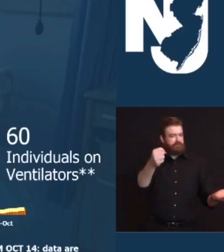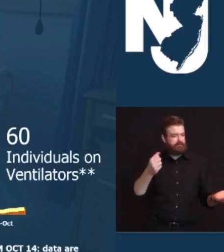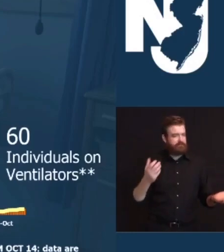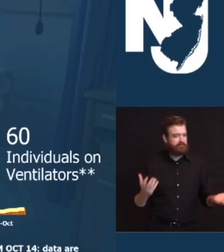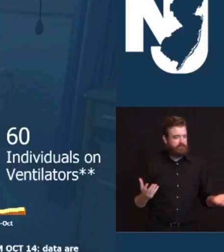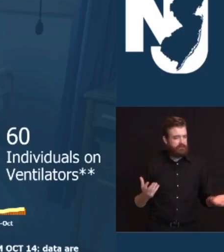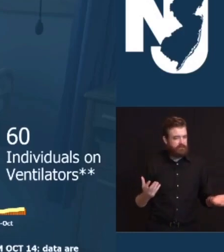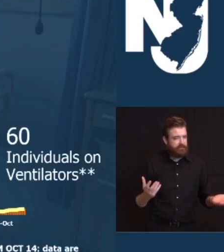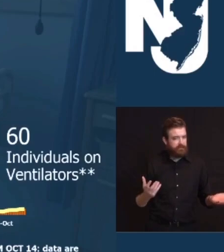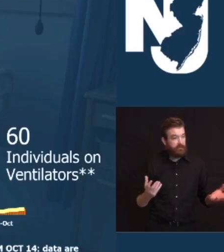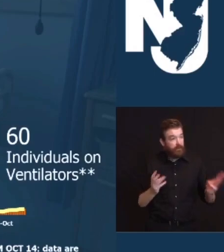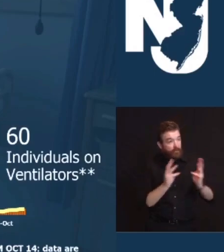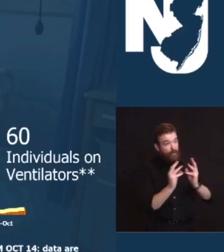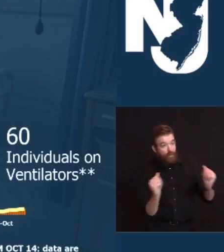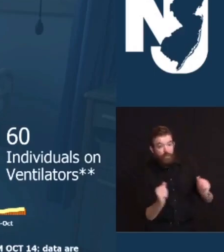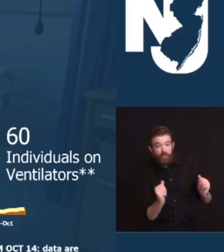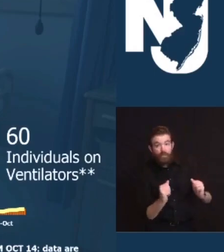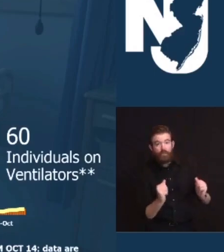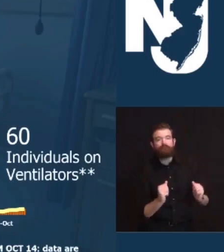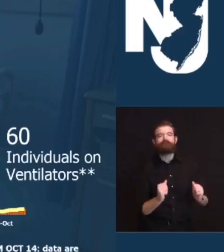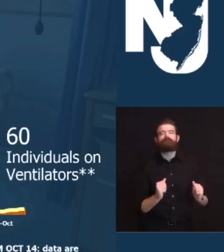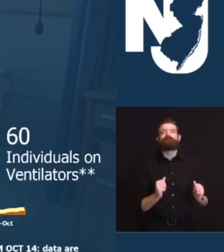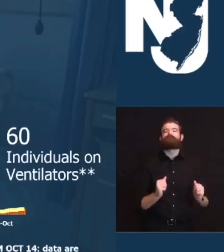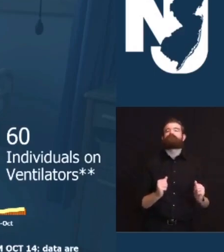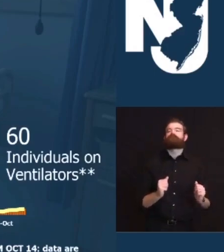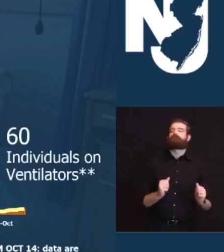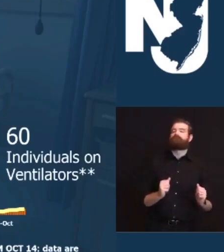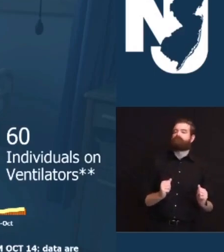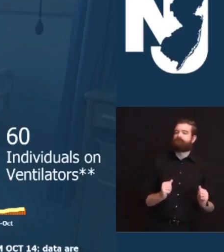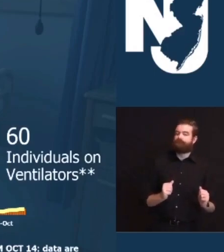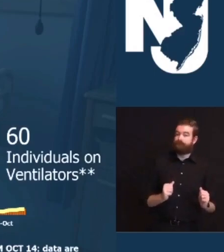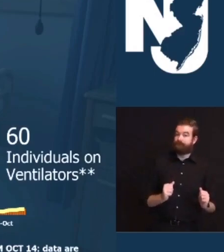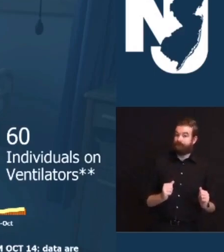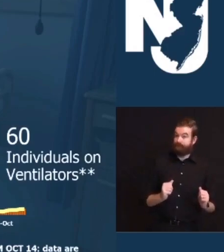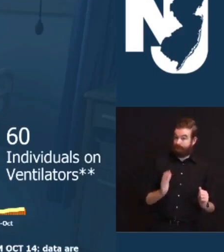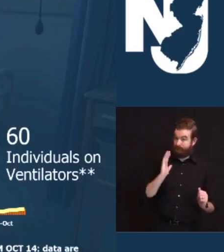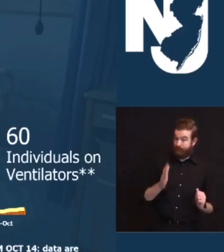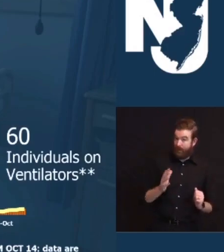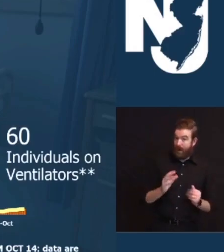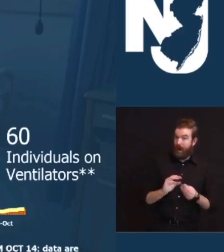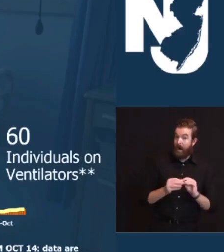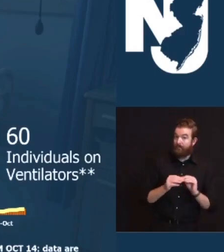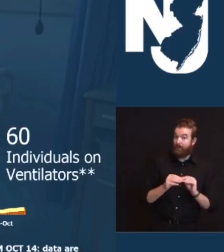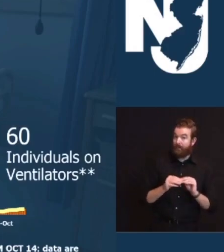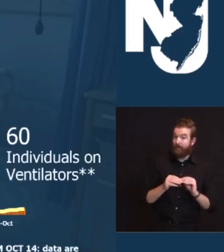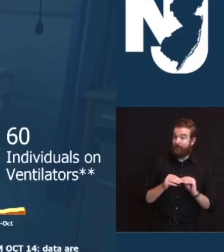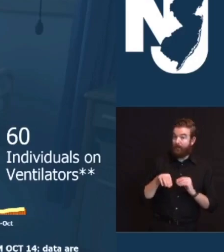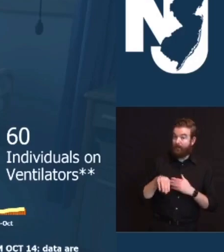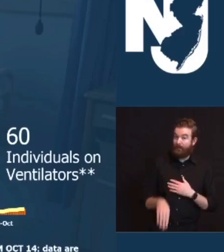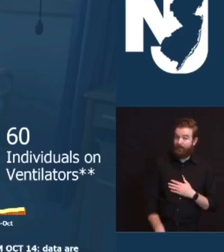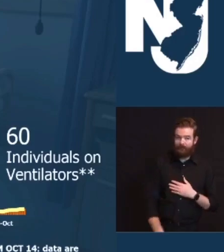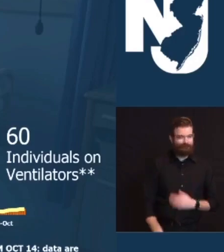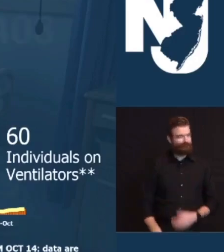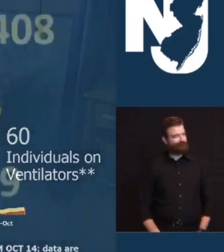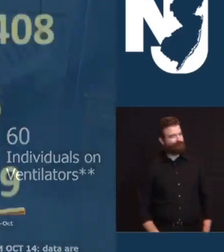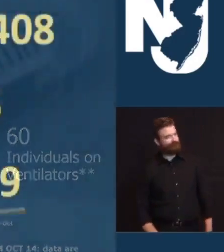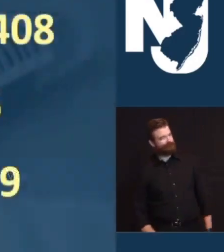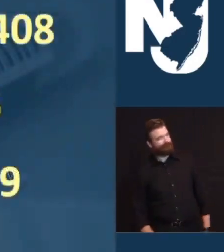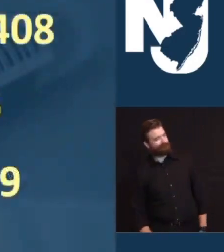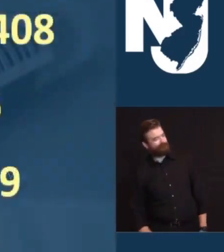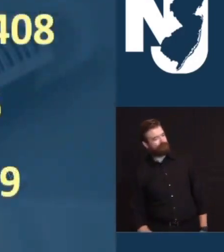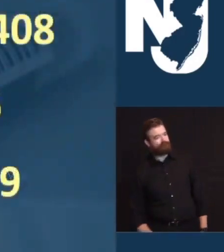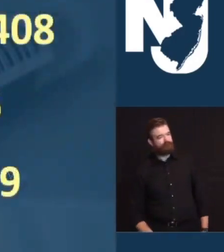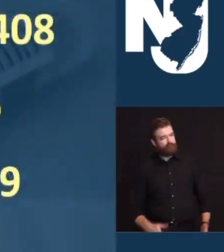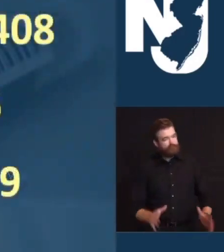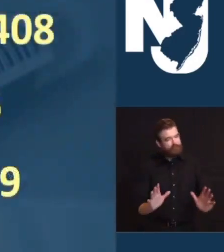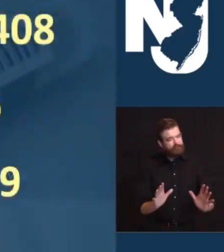change themselves. Only we can change those numbers. And that brings us to another number. Today, with a heavy heart, we're reporting